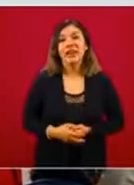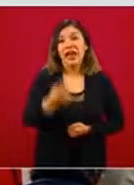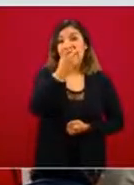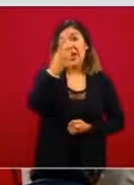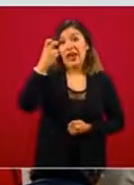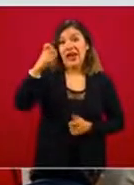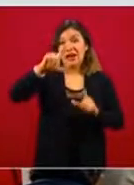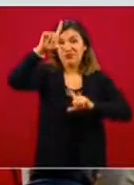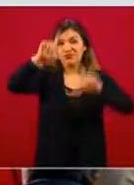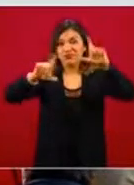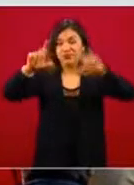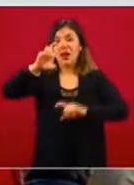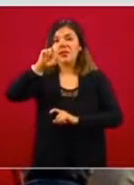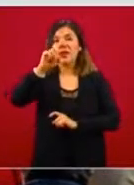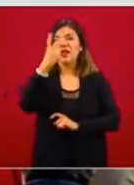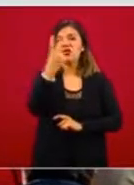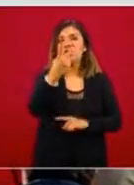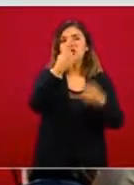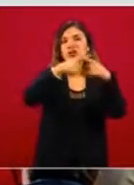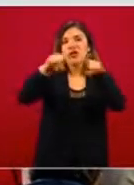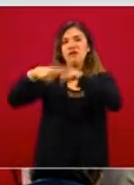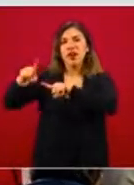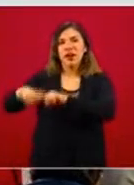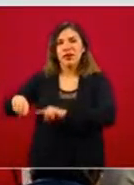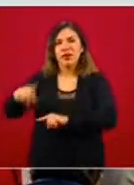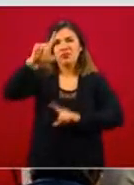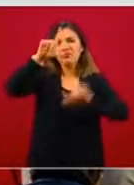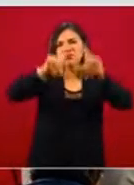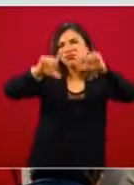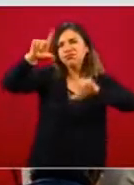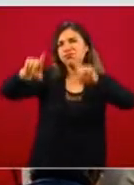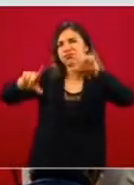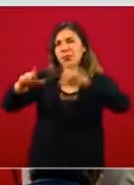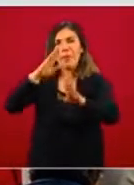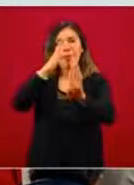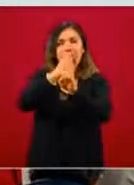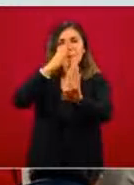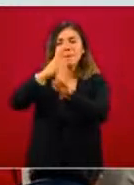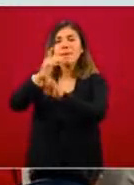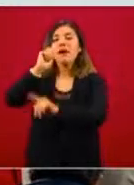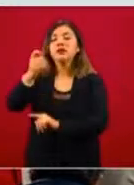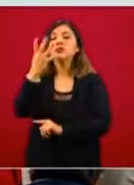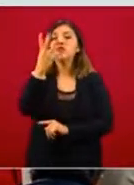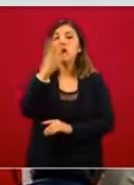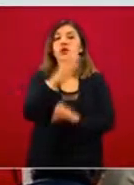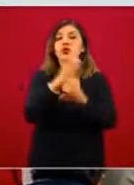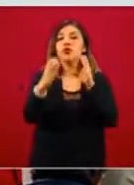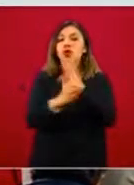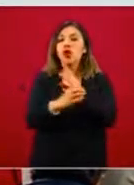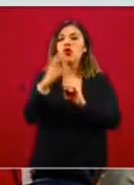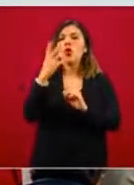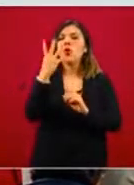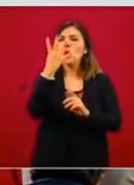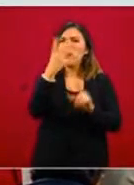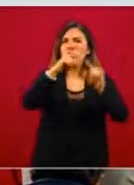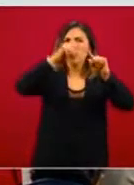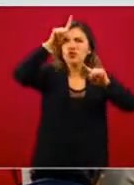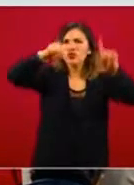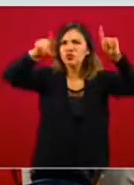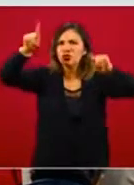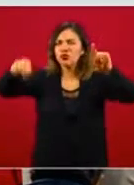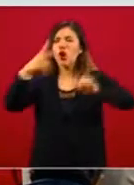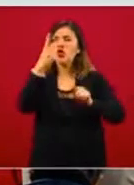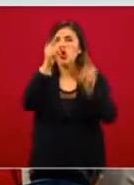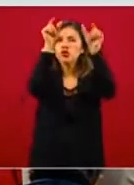These graphs, these are 32 specific graphs, and they have 4 lines on them and 2